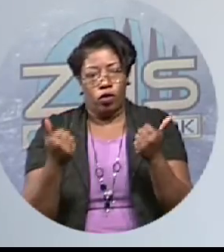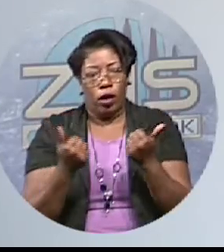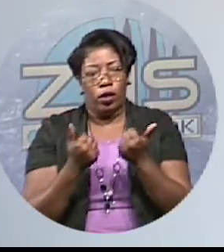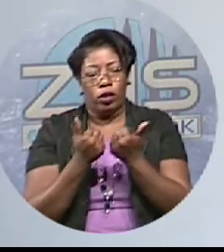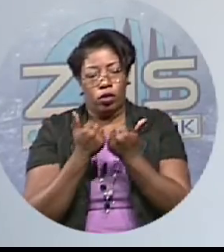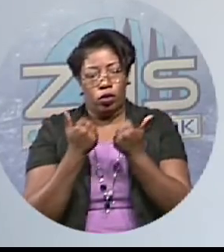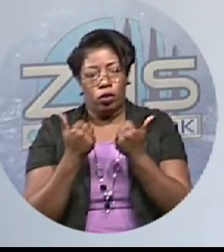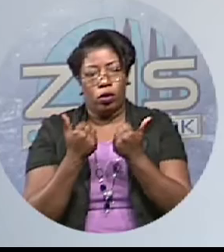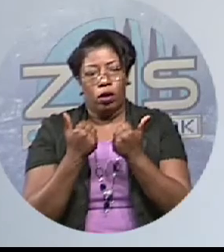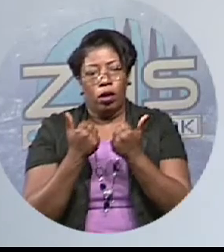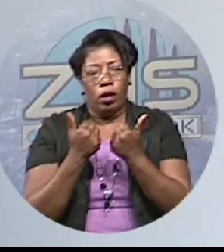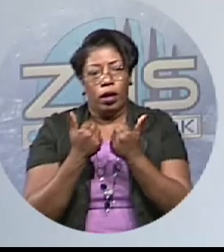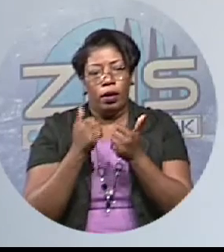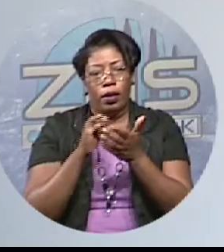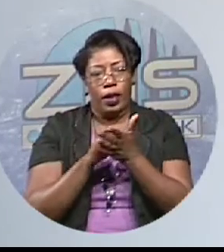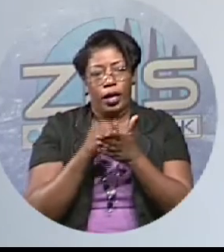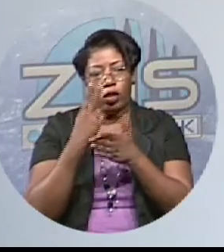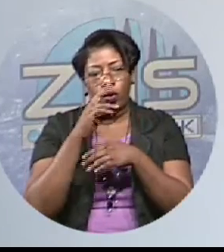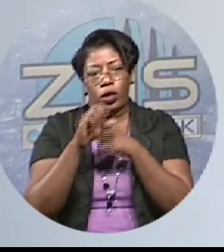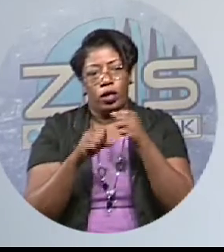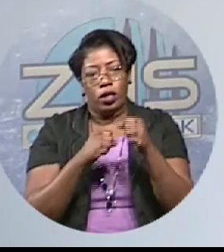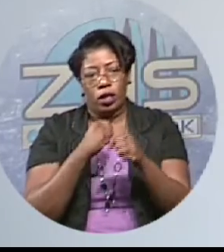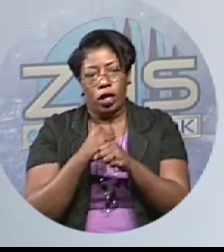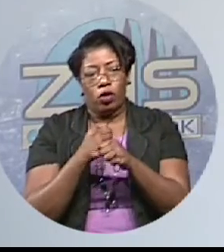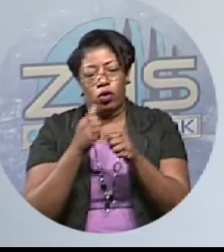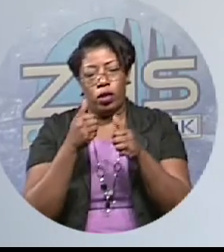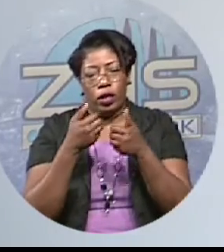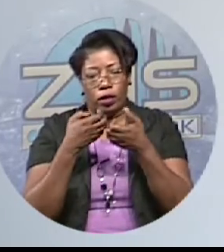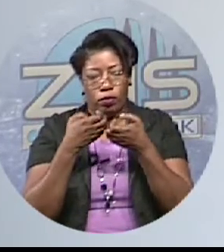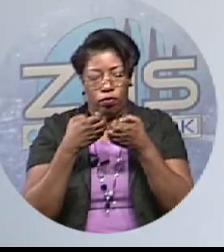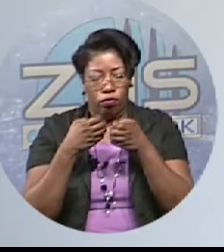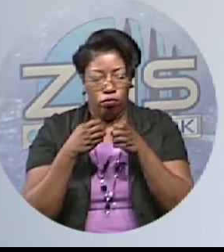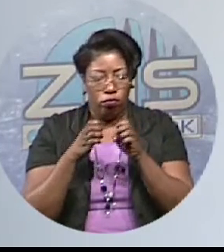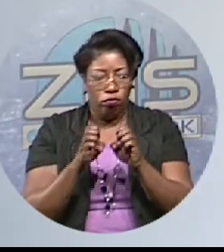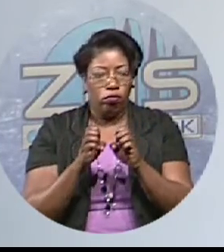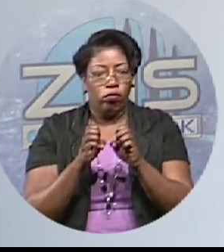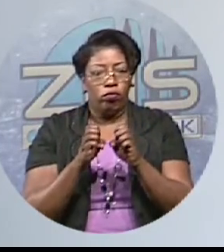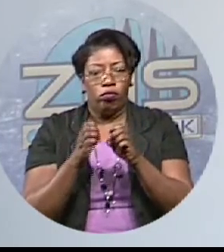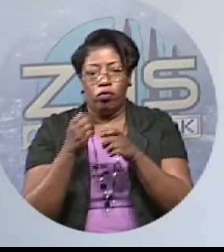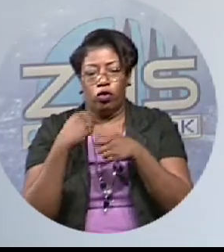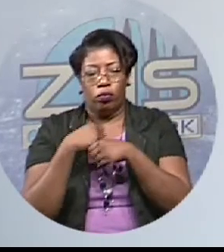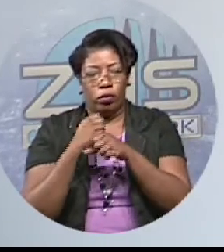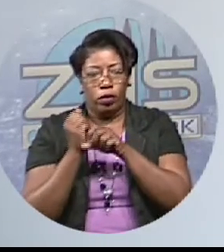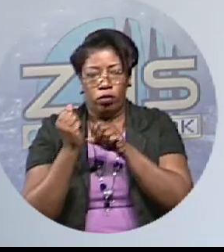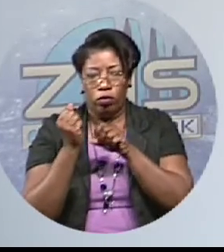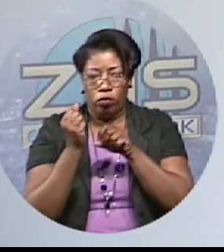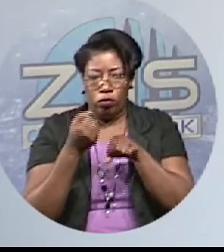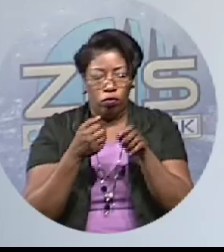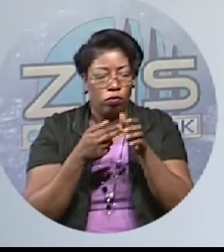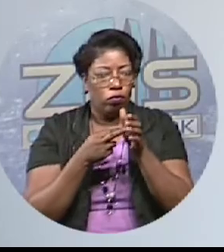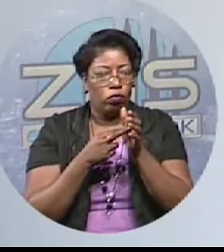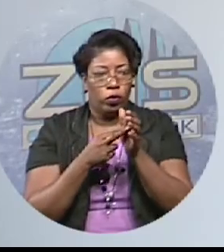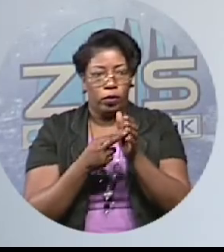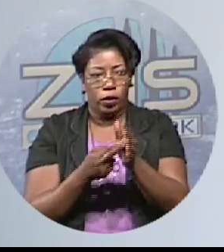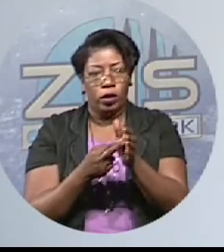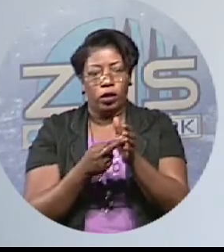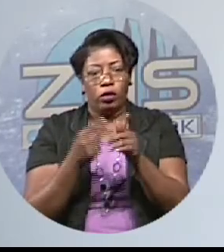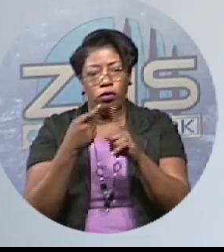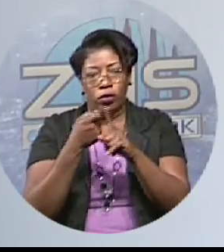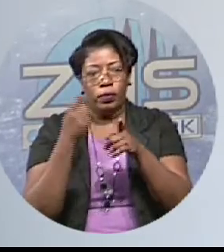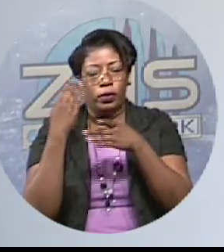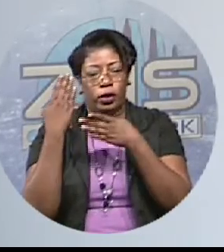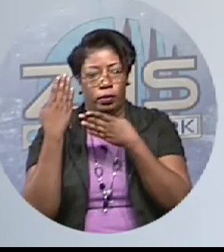that in the 2 years we will make every effort to make softball representation from the